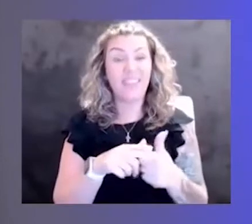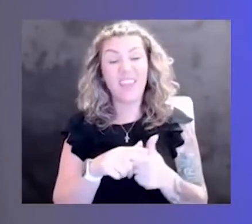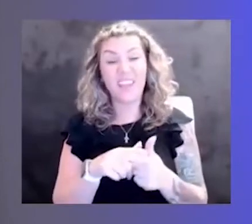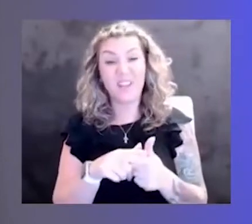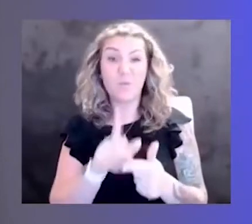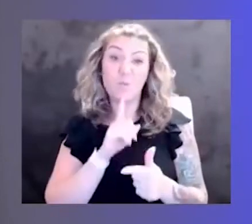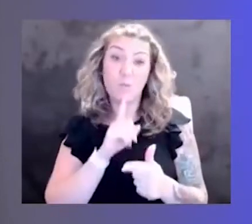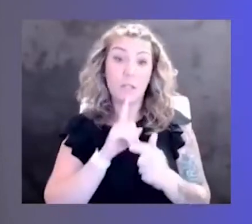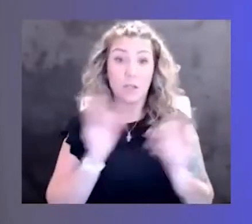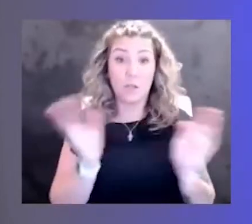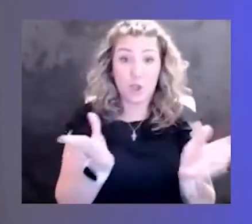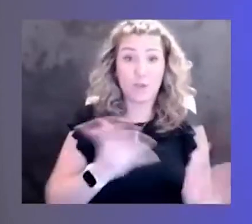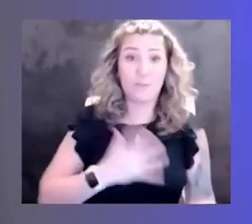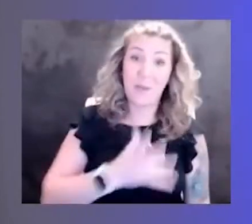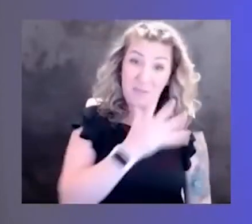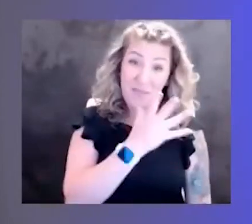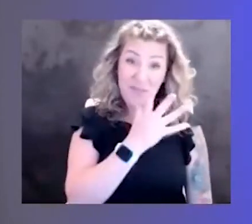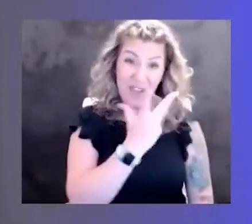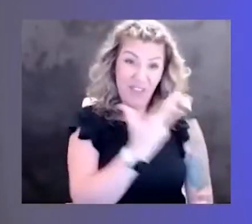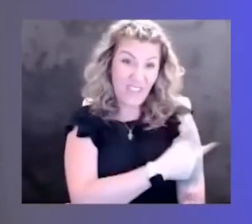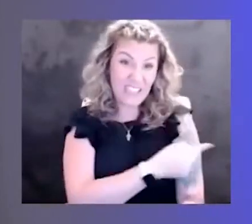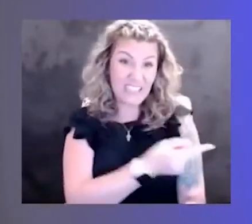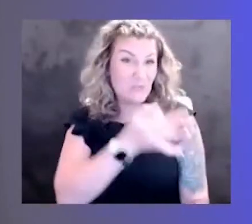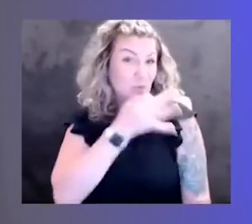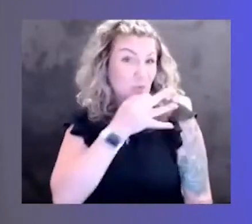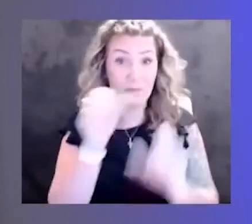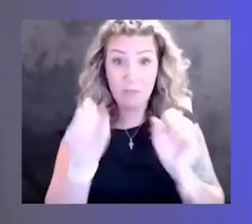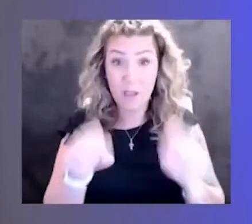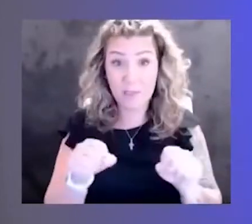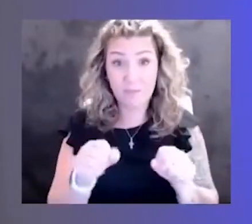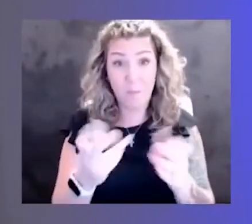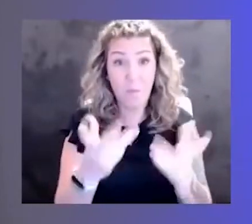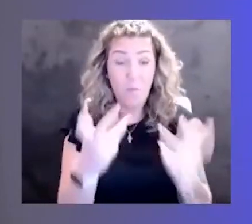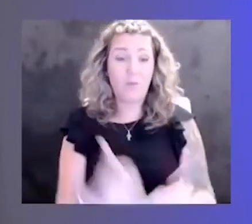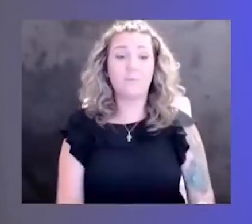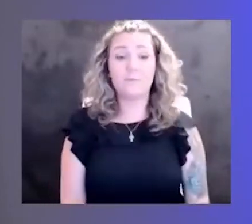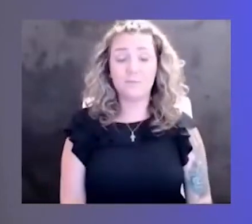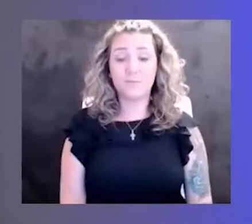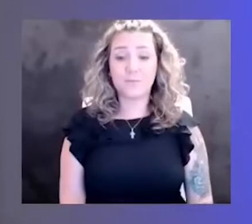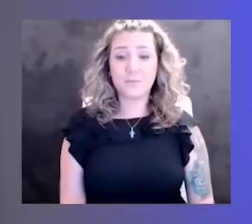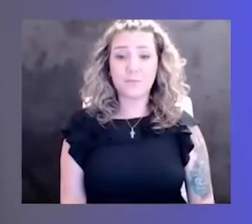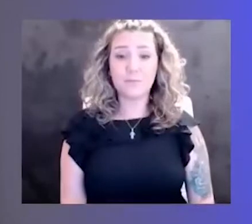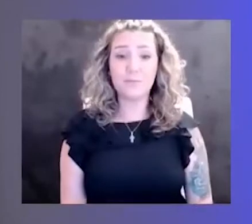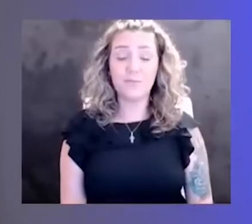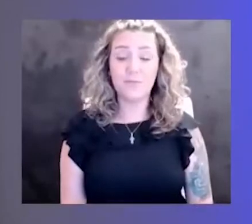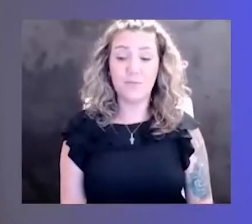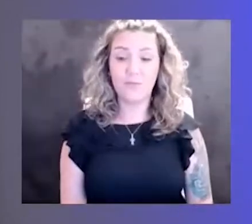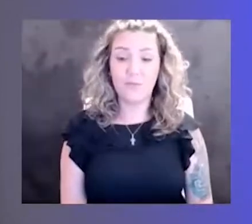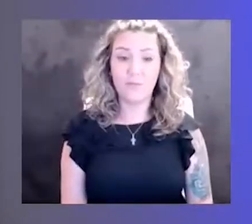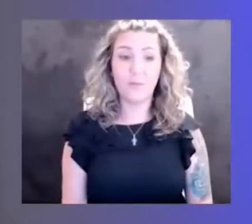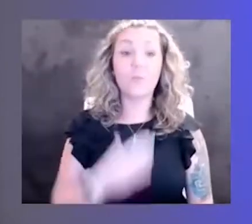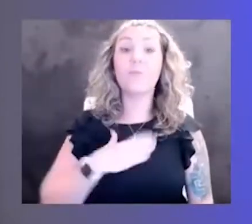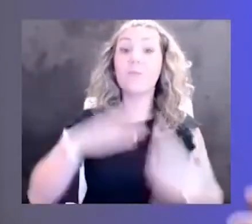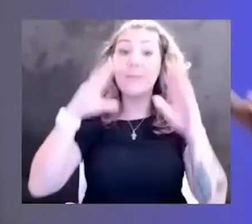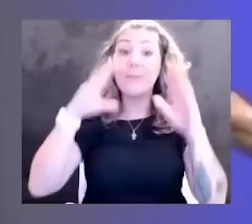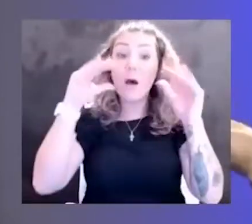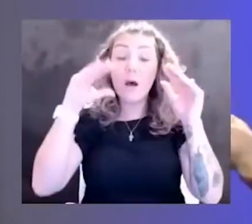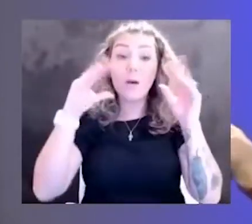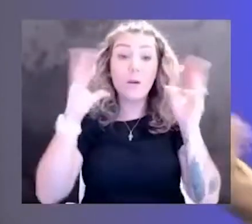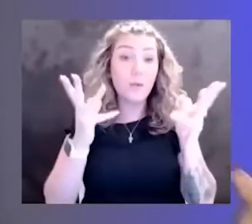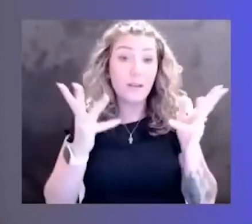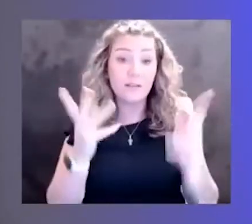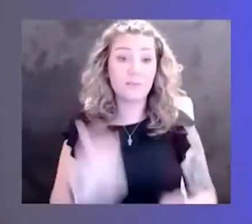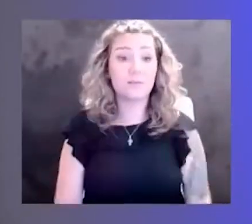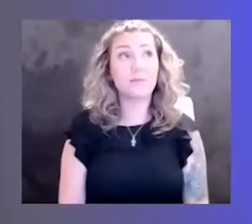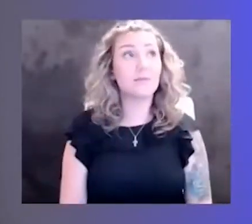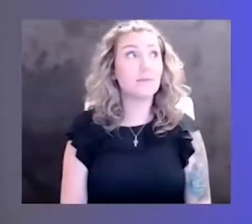mom to get vaccinated as soon as possible. And so my hope is that it's 12 and